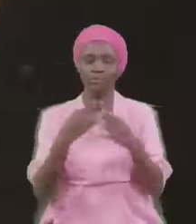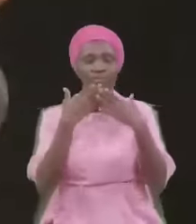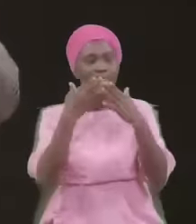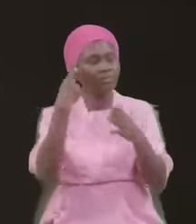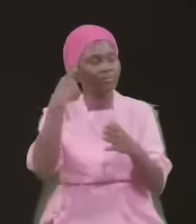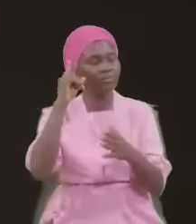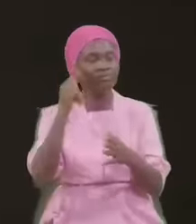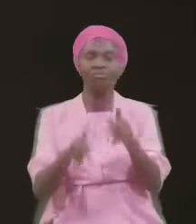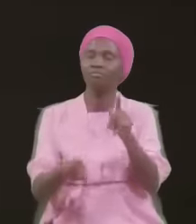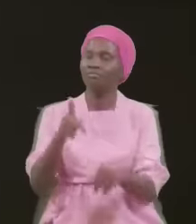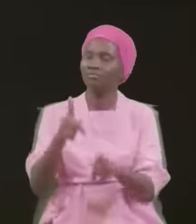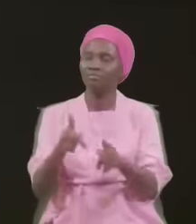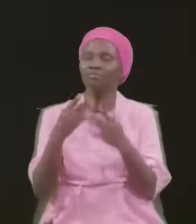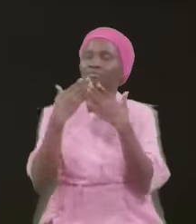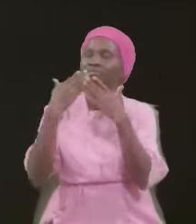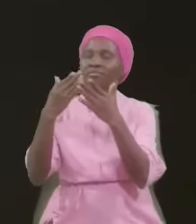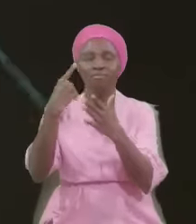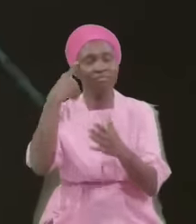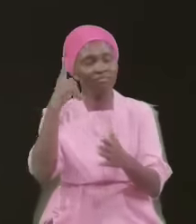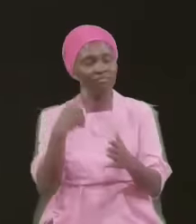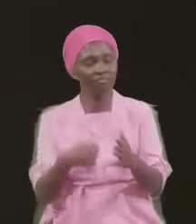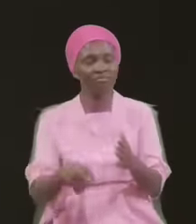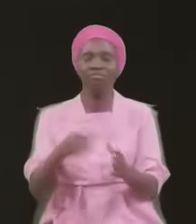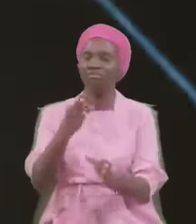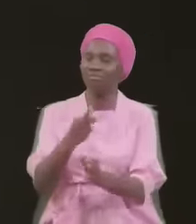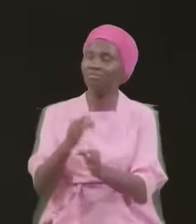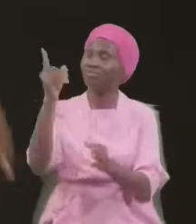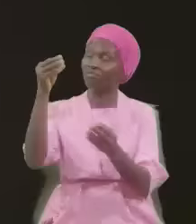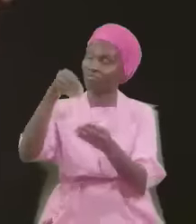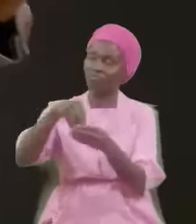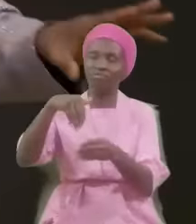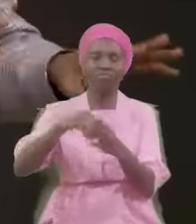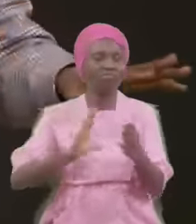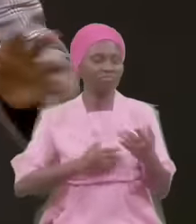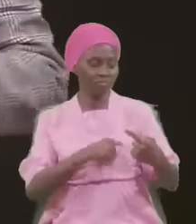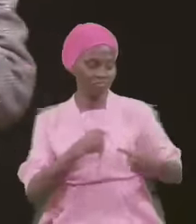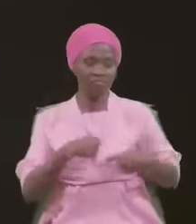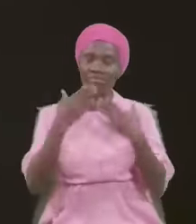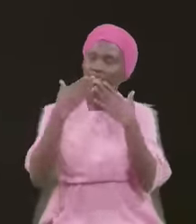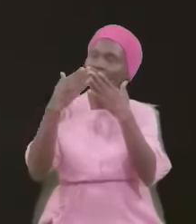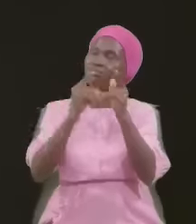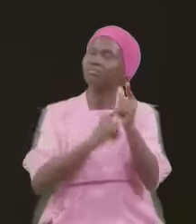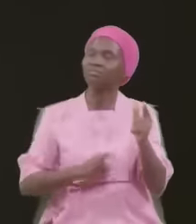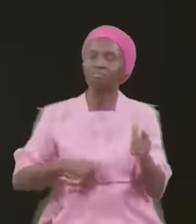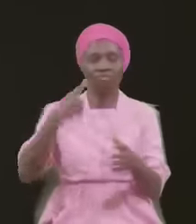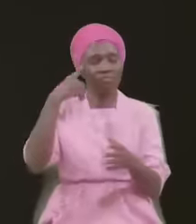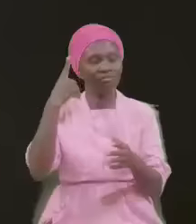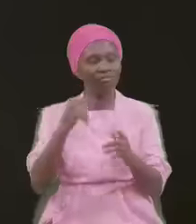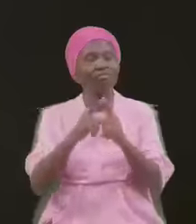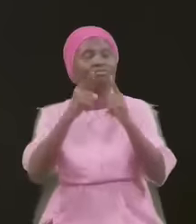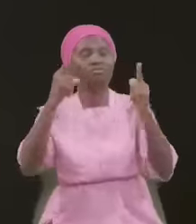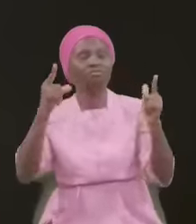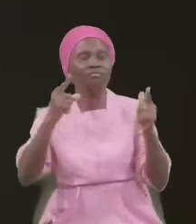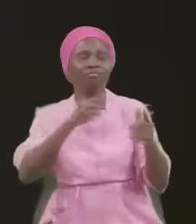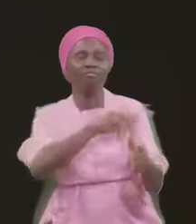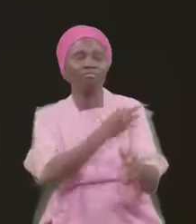you for your people. Thank you for the faith you have put in our hearts. And thank you, Lord, for great things,